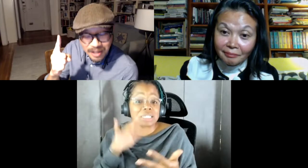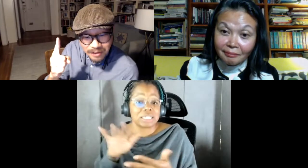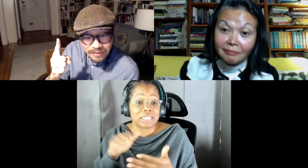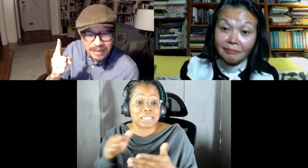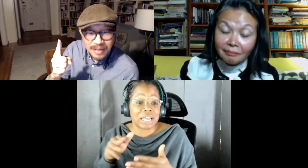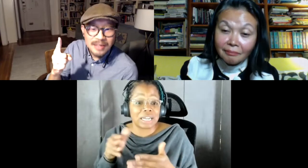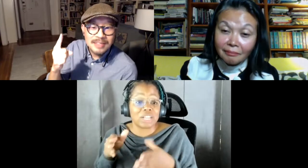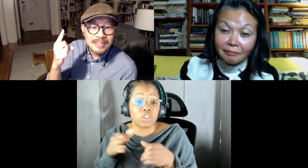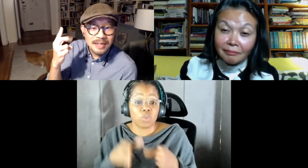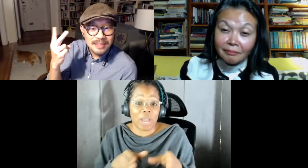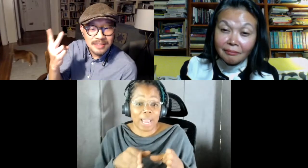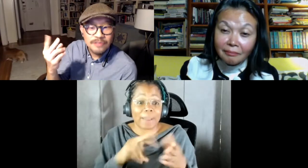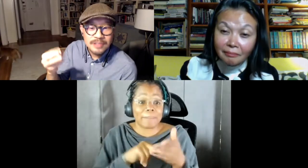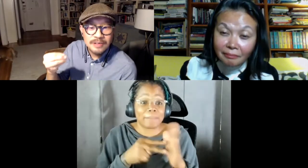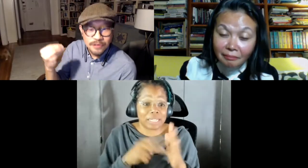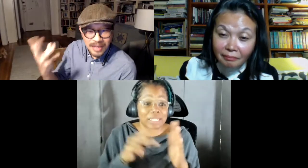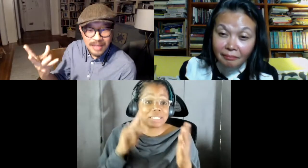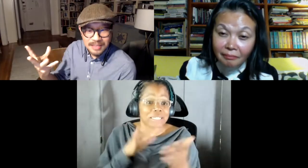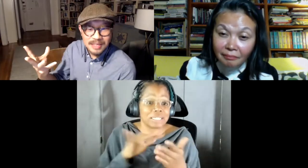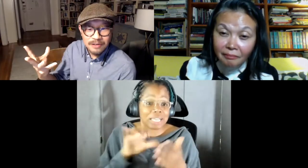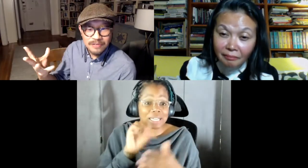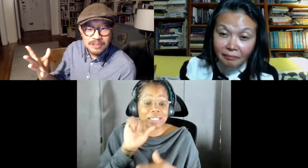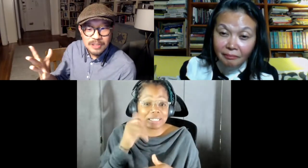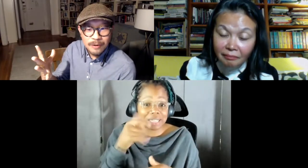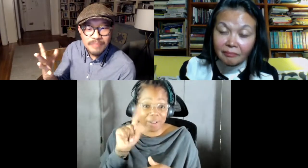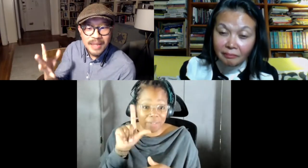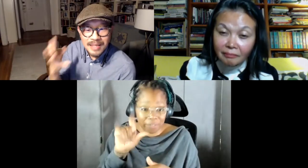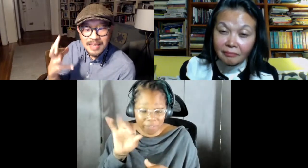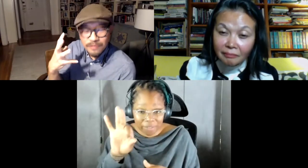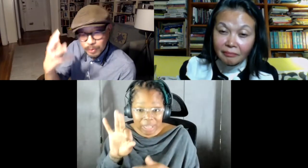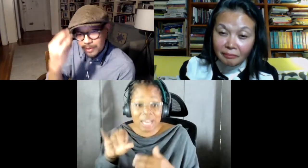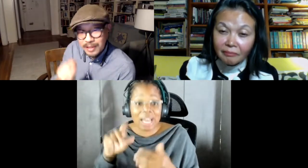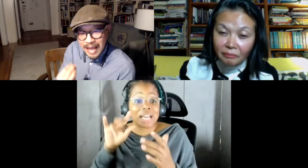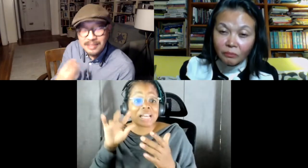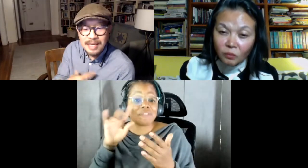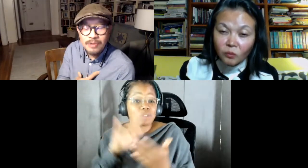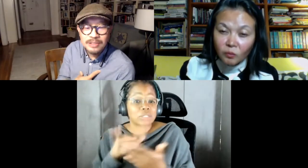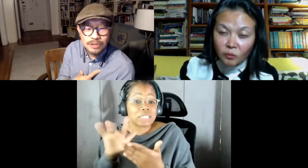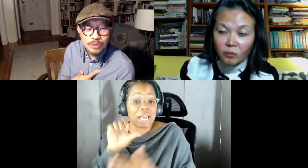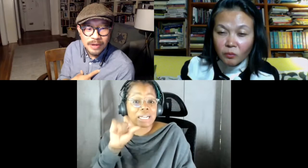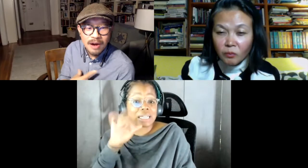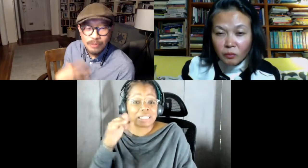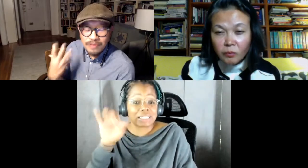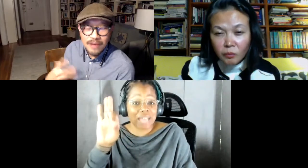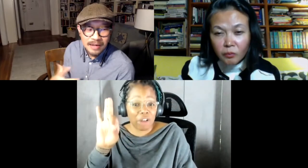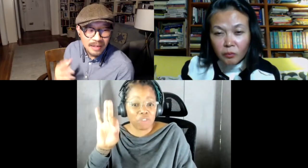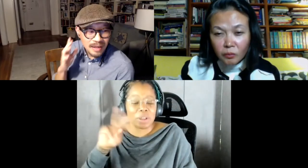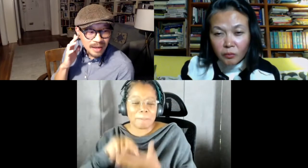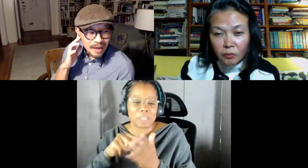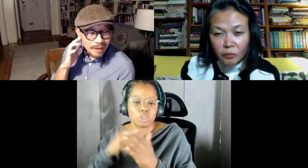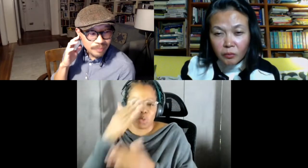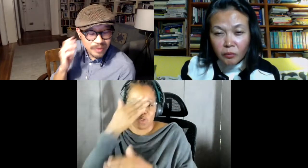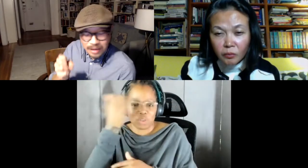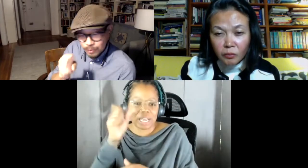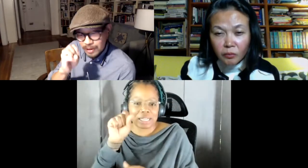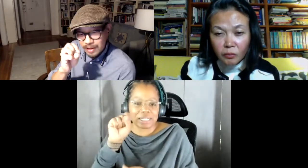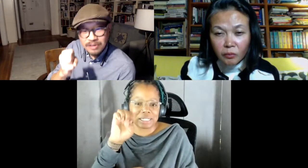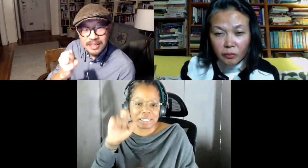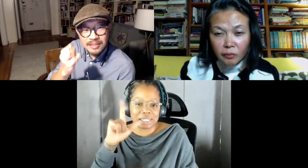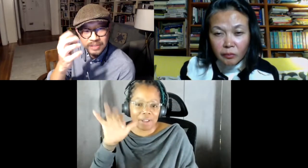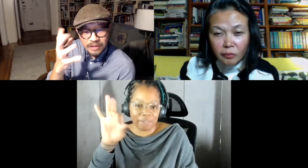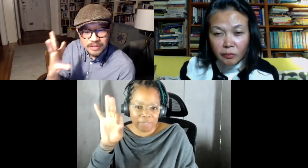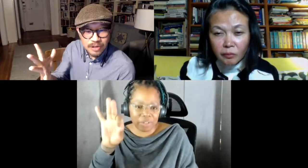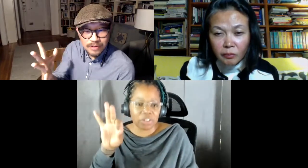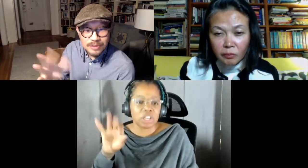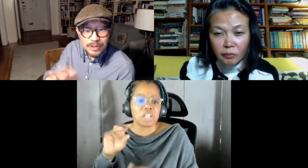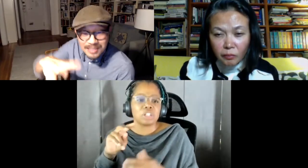the self. To study the self is to forget the self. So I think if we really ask that question, who we are, we find that our